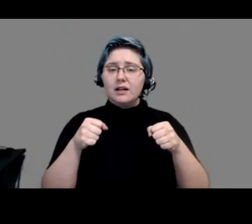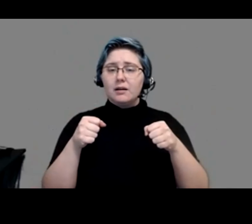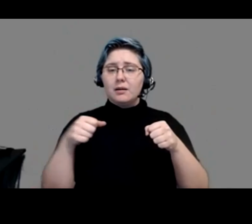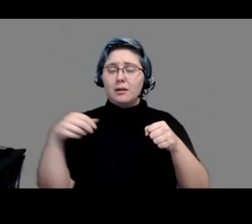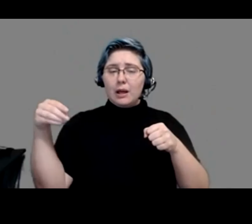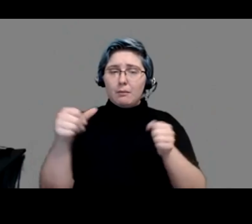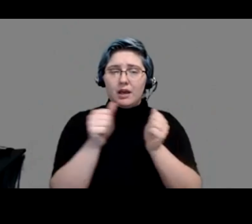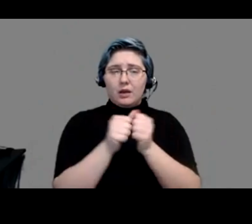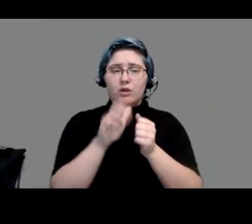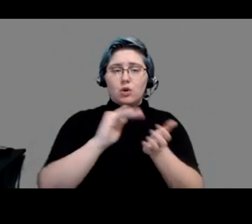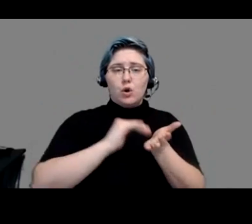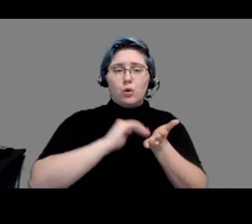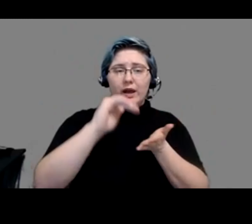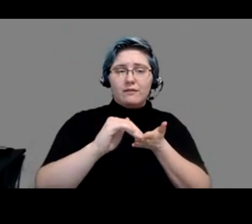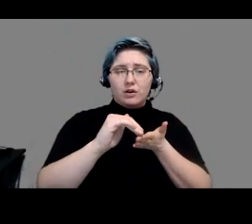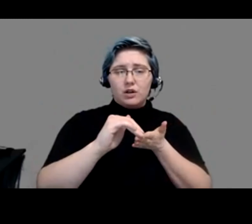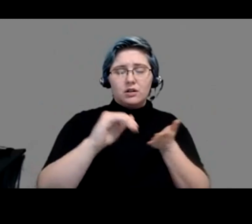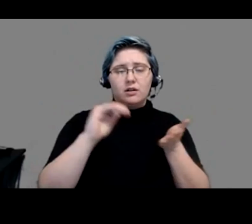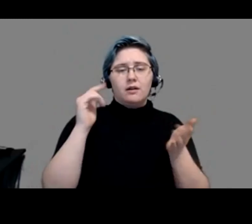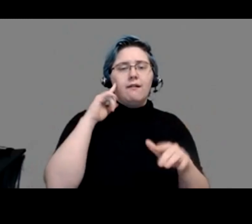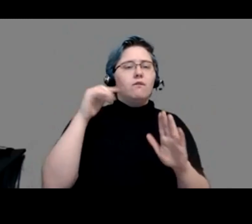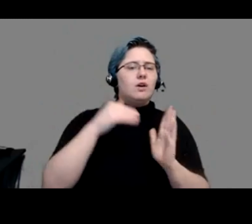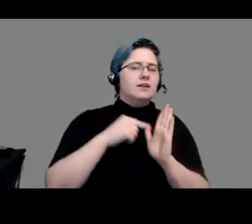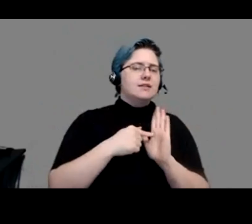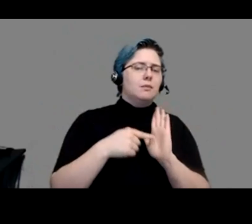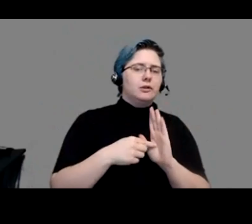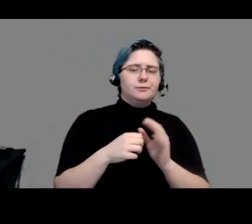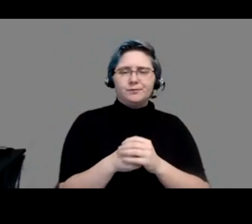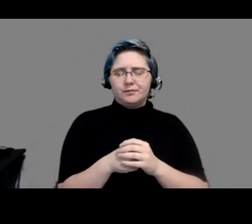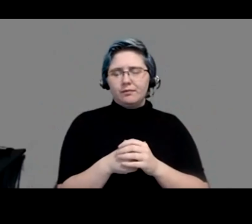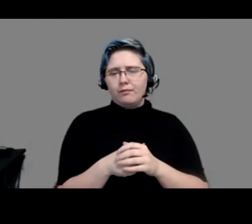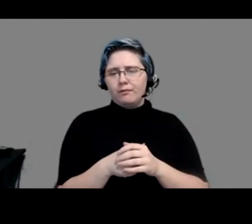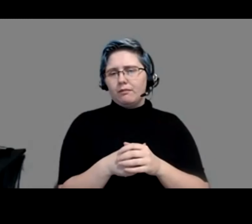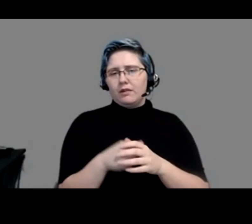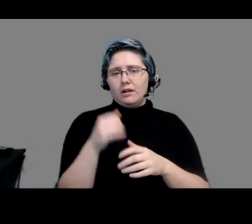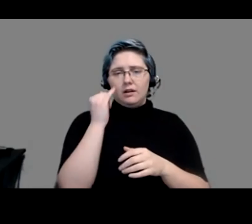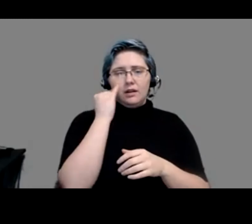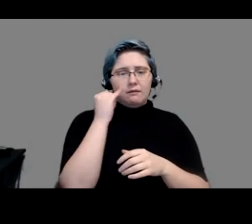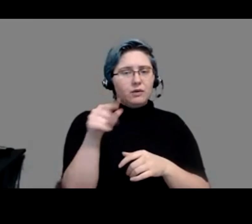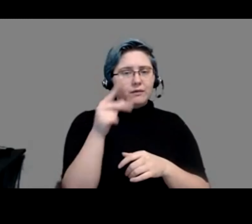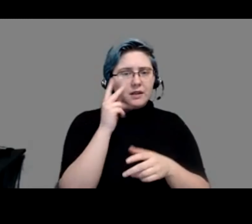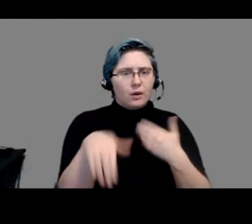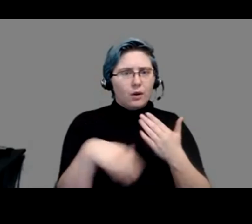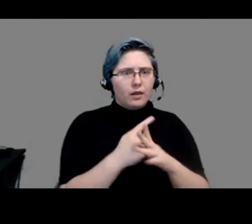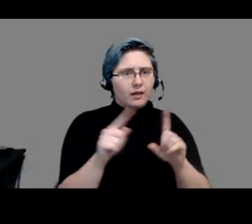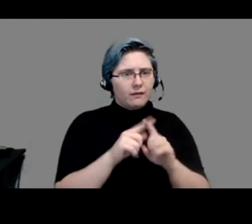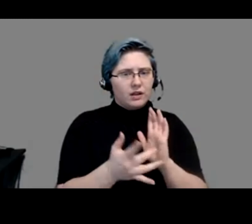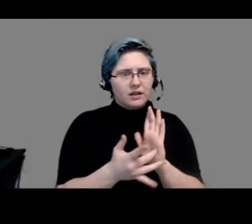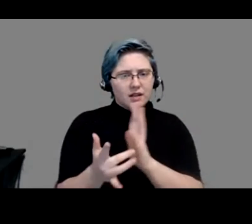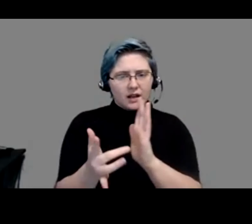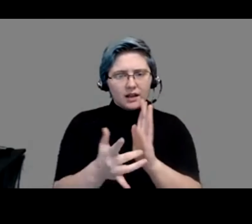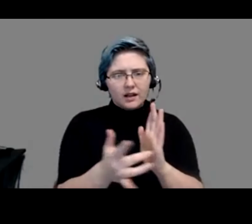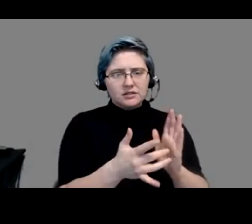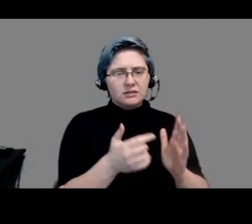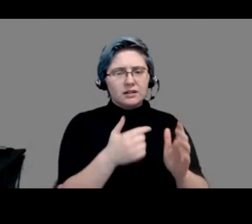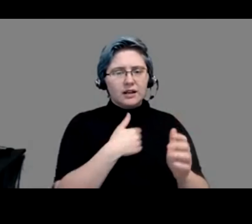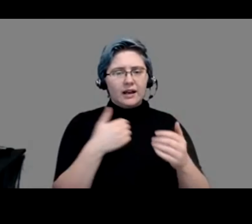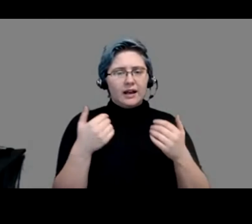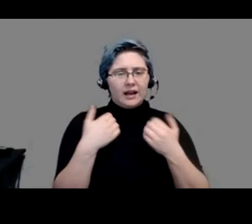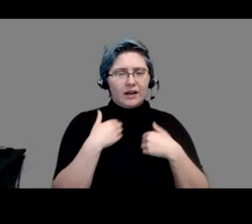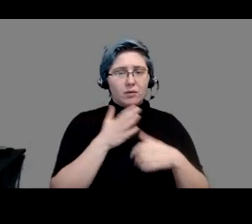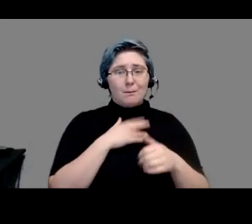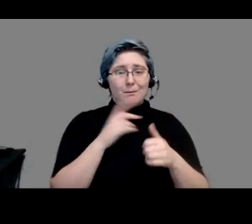your waiver. Like, for example, if you've seen all the technologies that I had at my